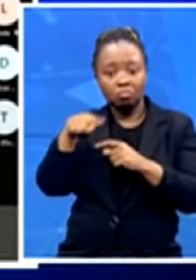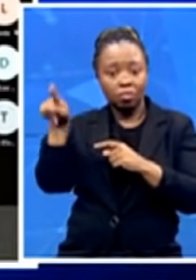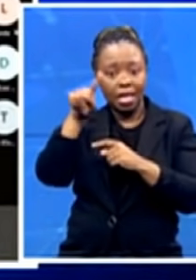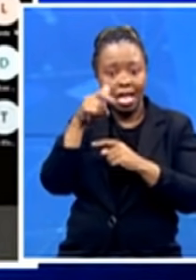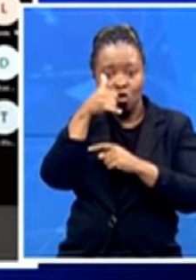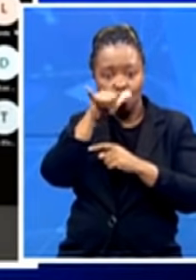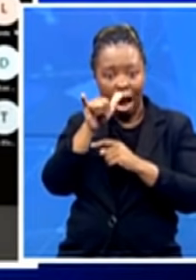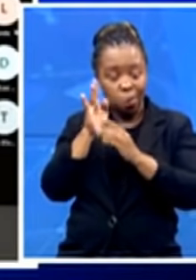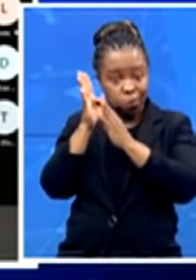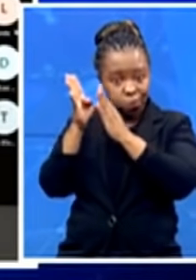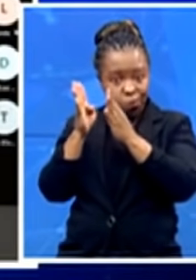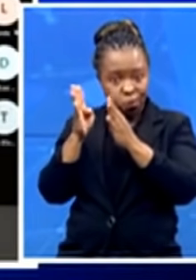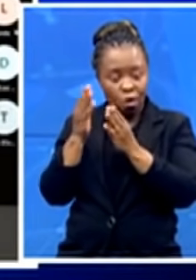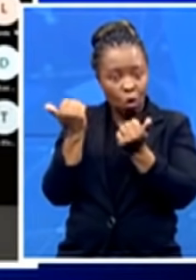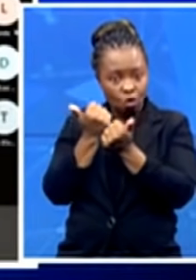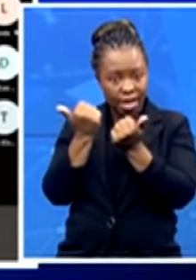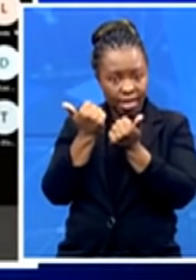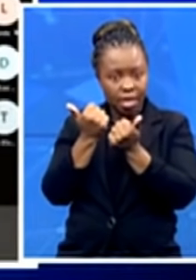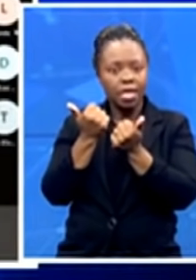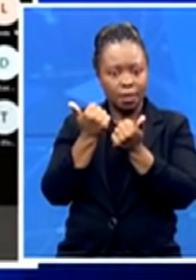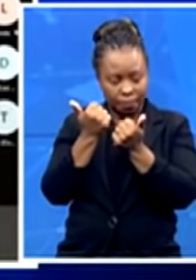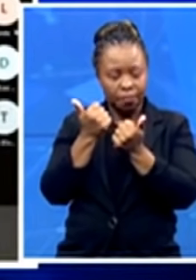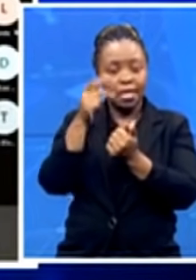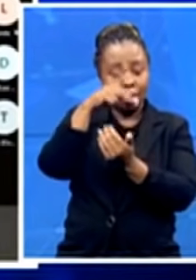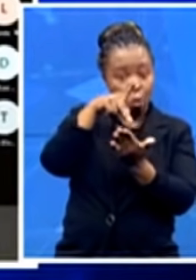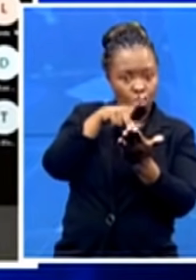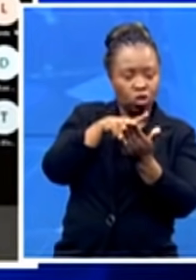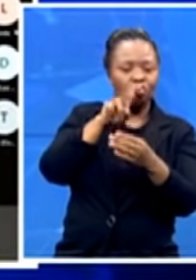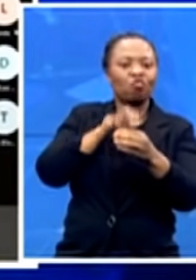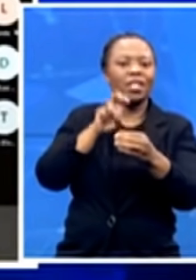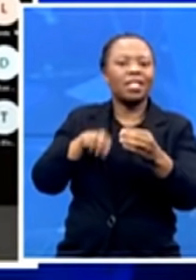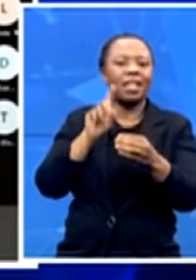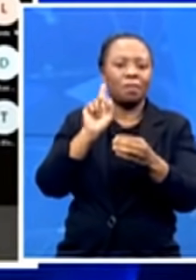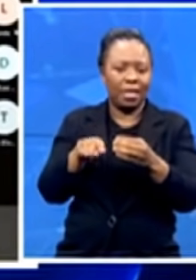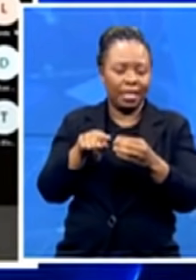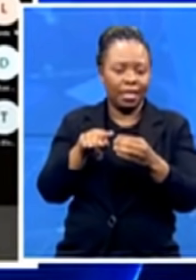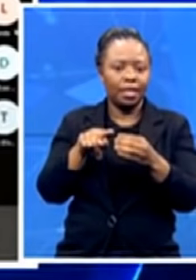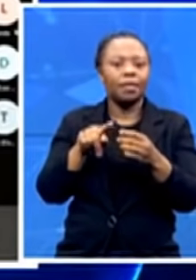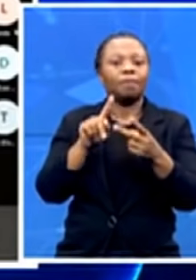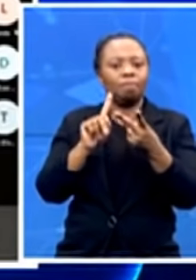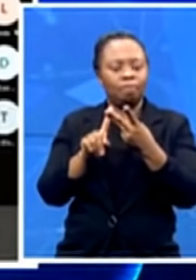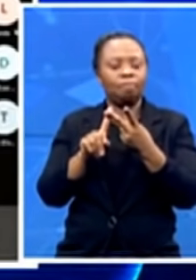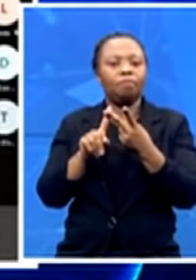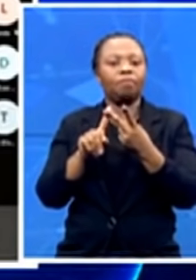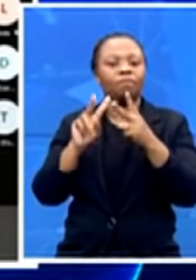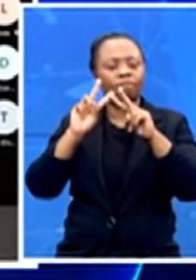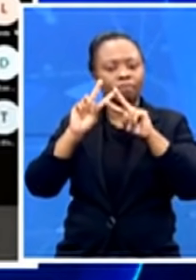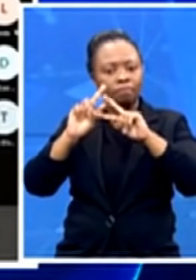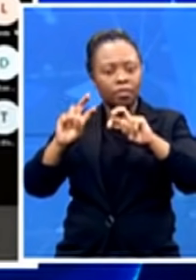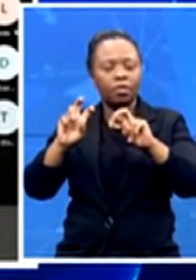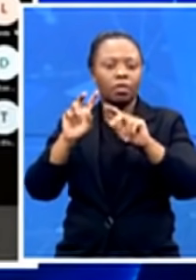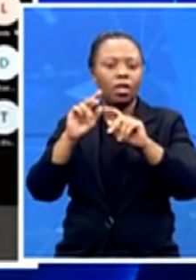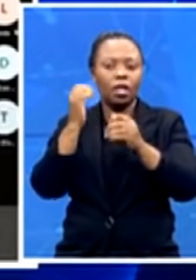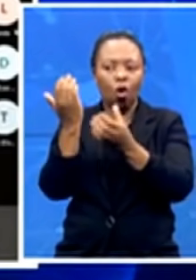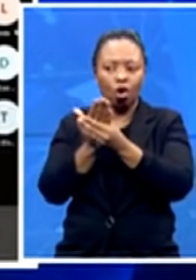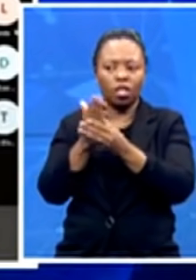from leadership positions and face disciplinary action in line with the ANC's constitution. The NEC